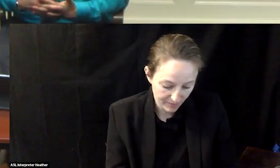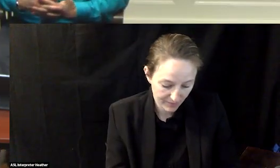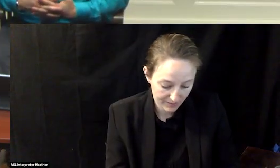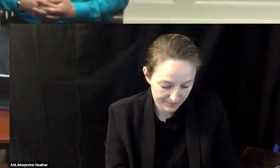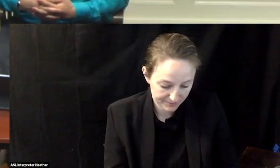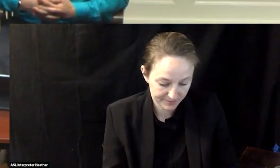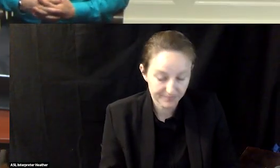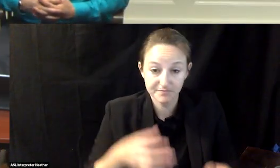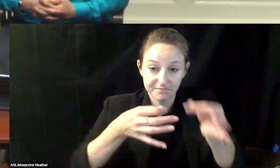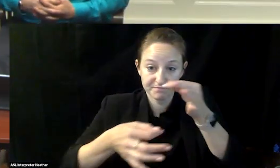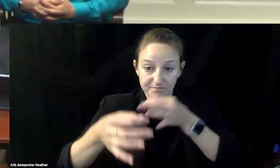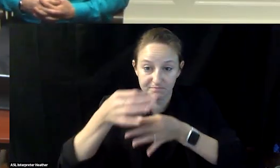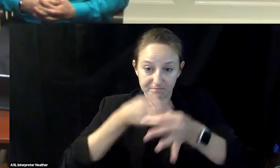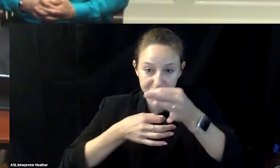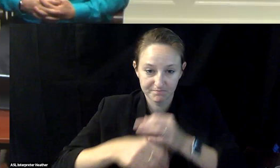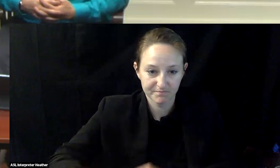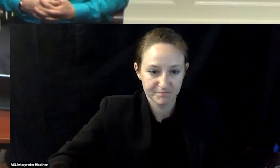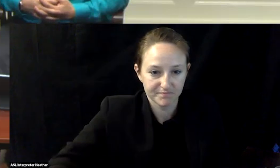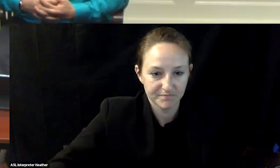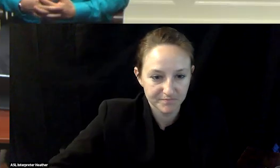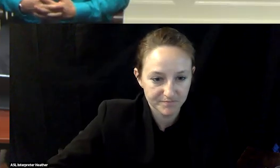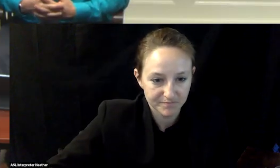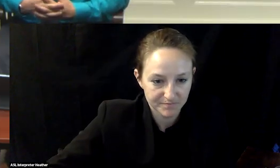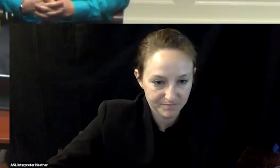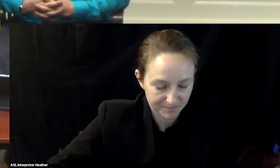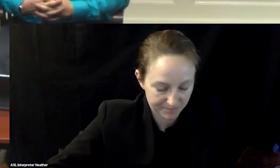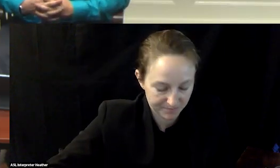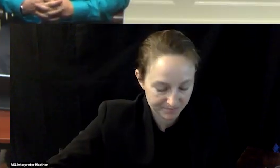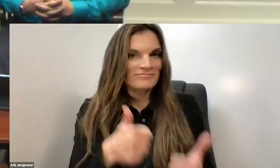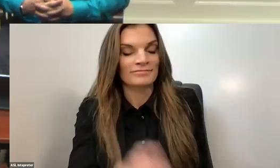So I think we had a question in the middle, is that right?